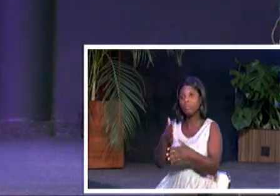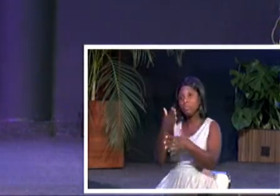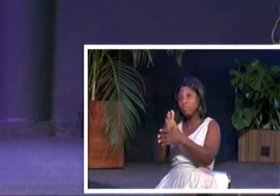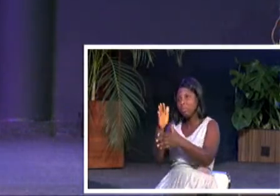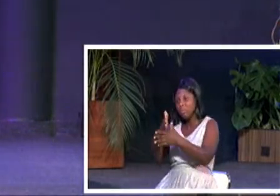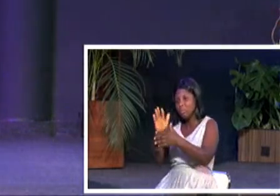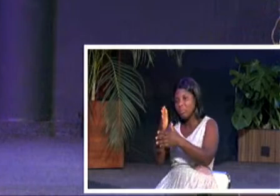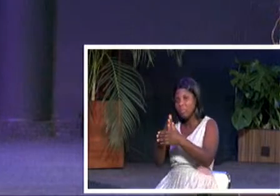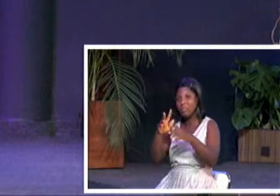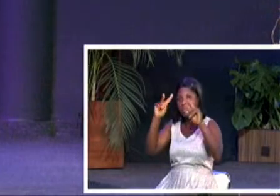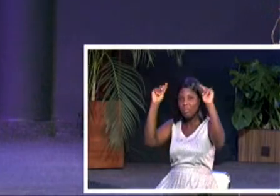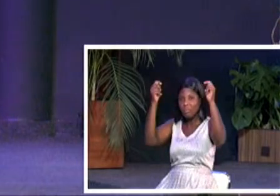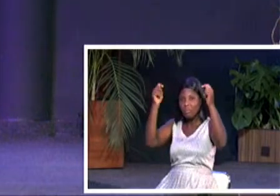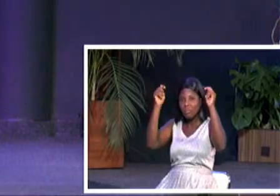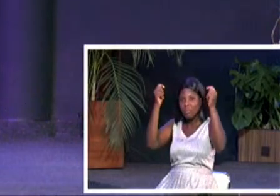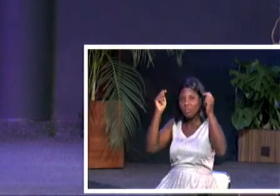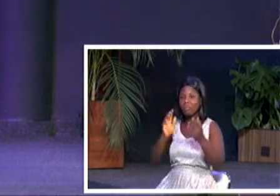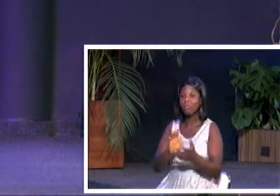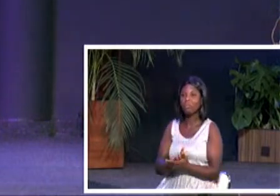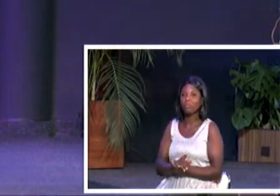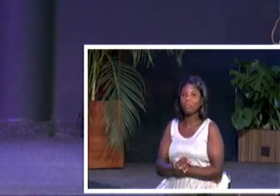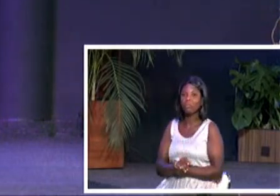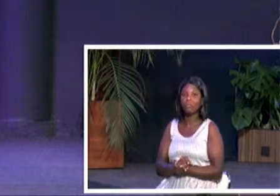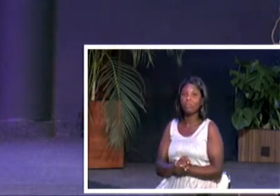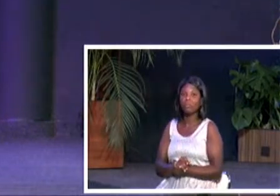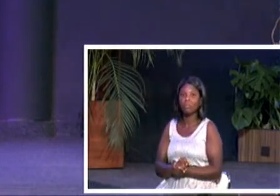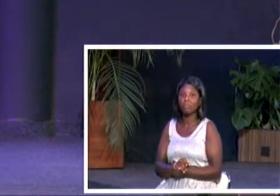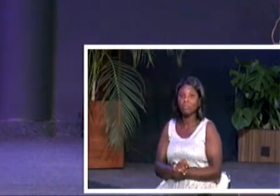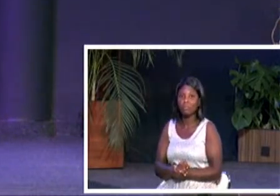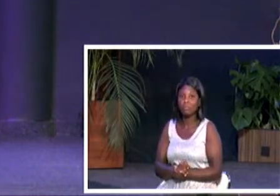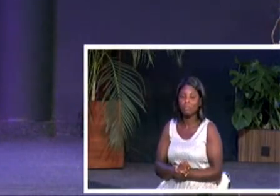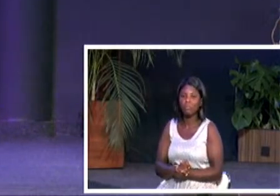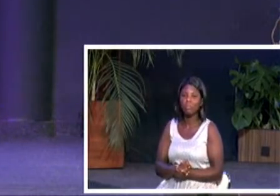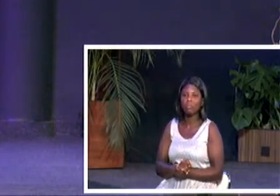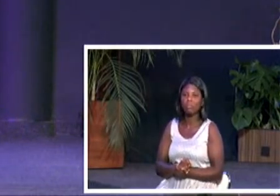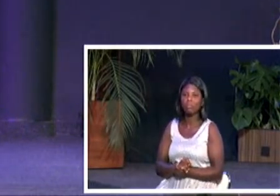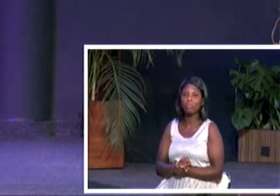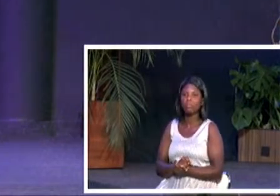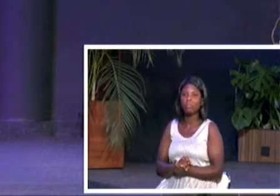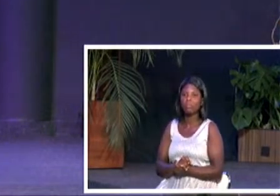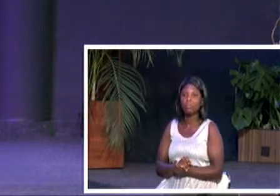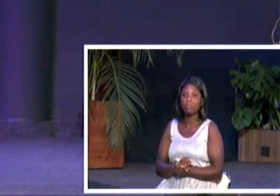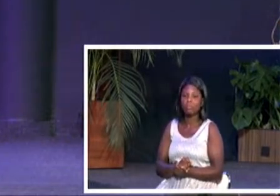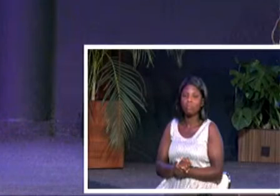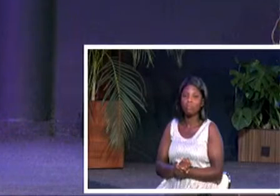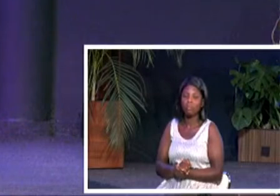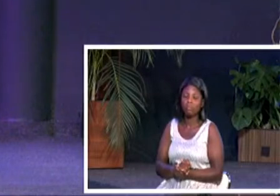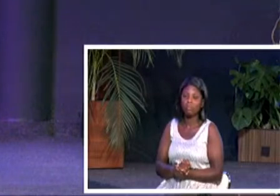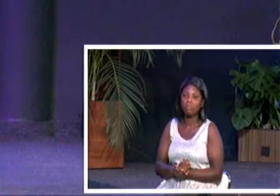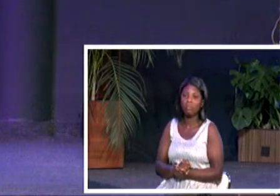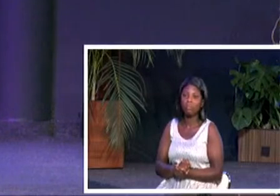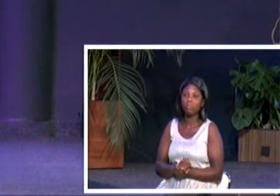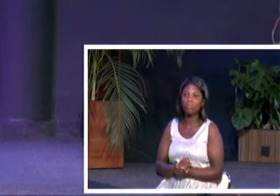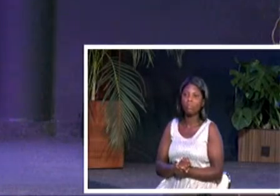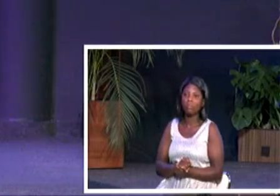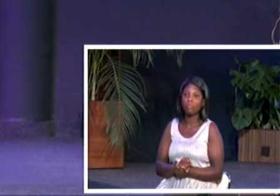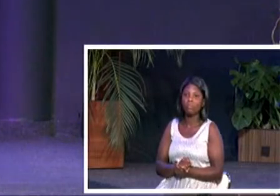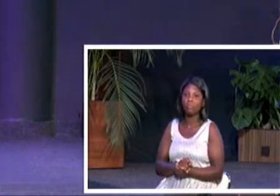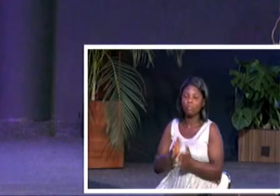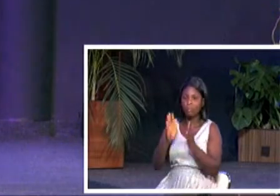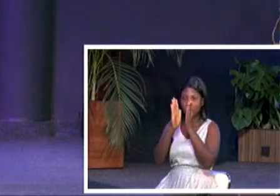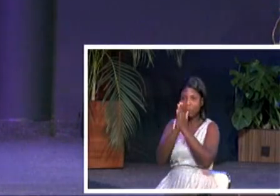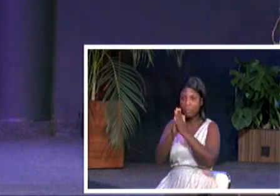jobs and opportunities in agribusiness and technology in the digital media. Please, shall we